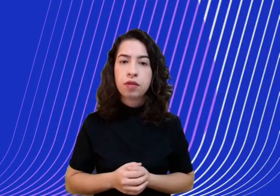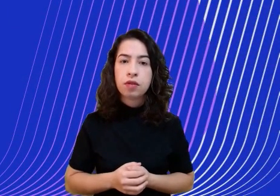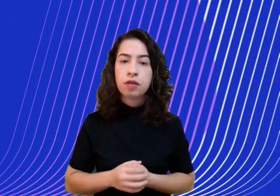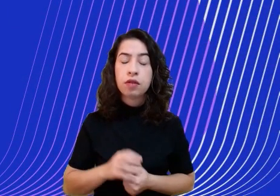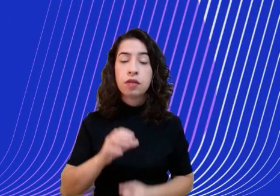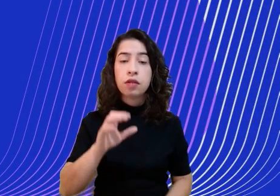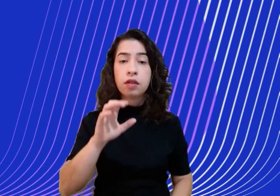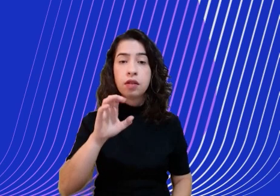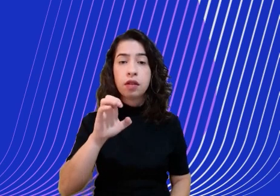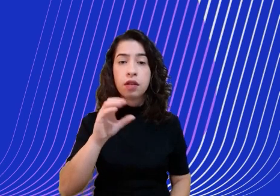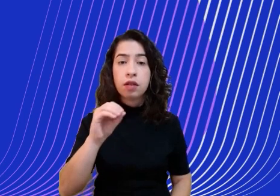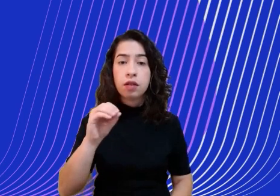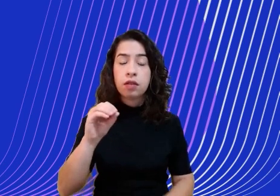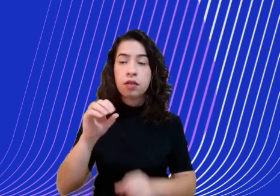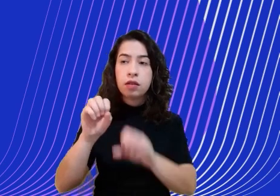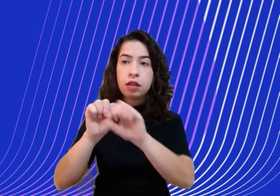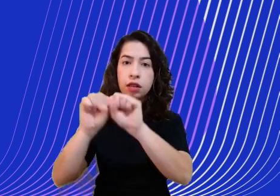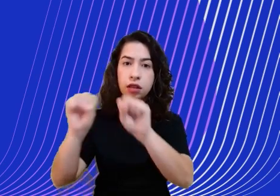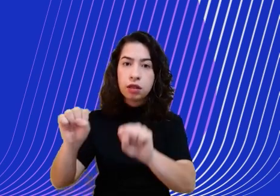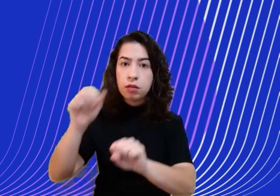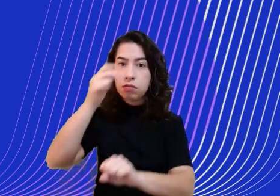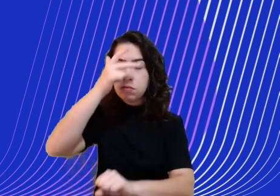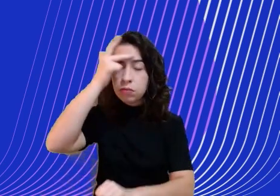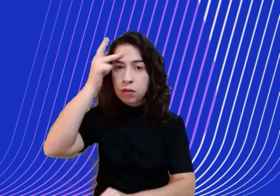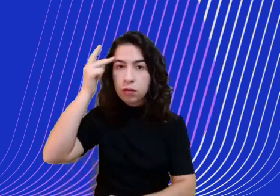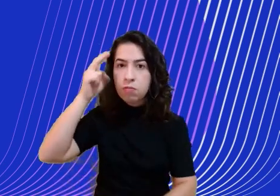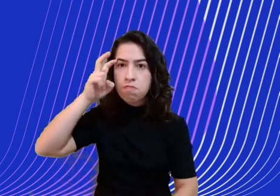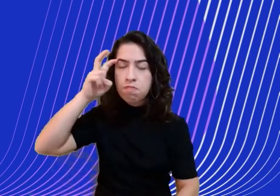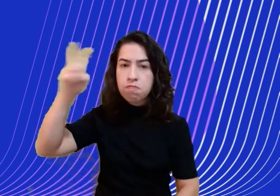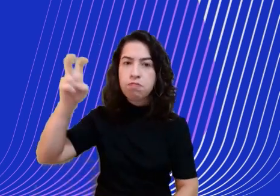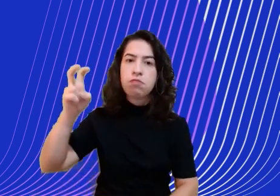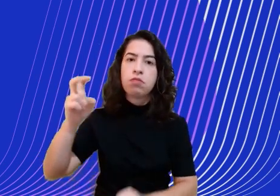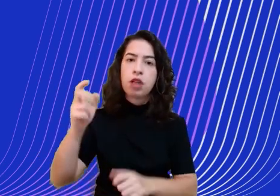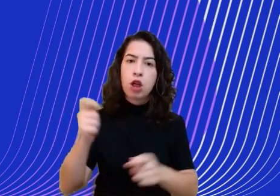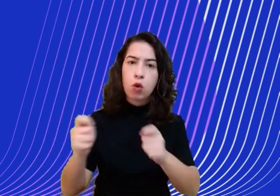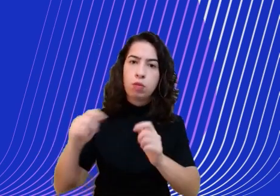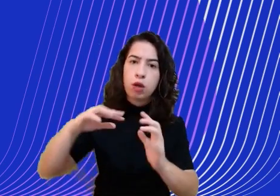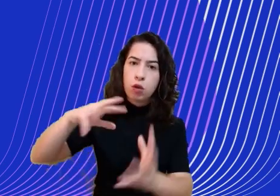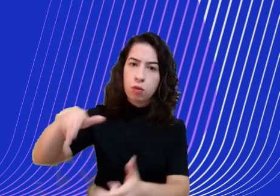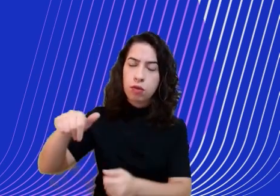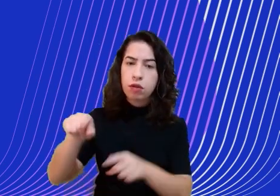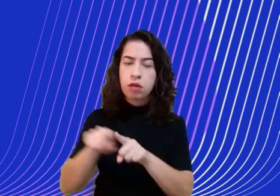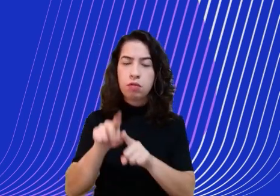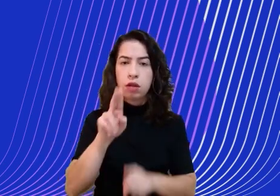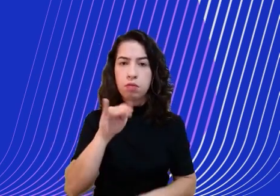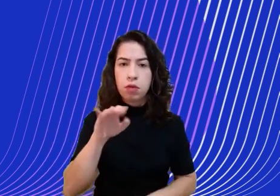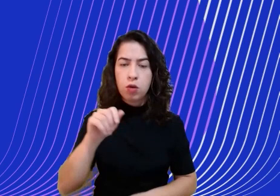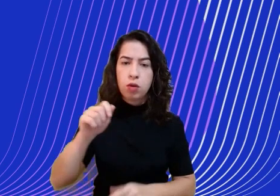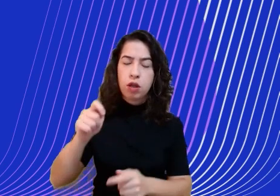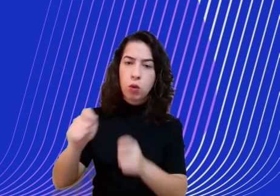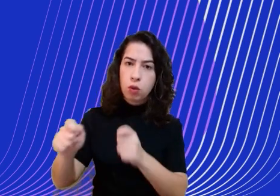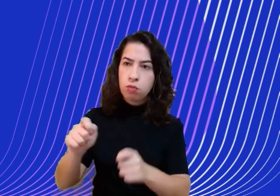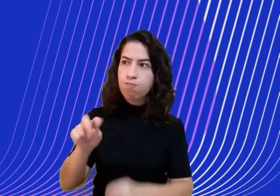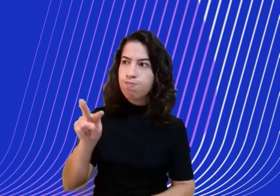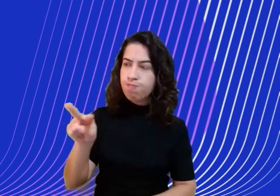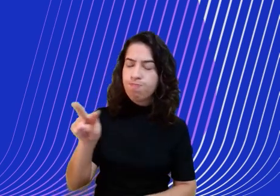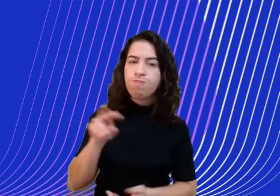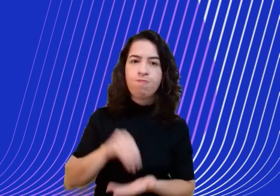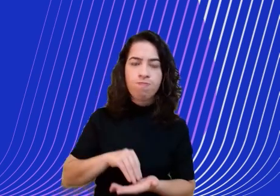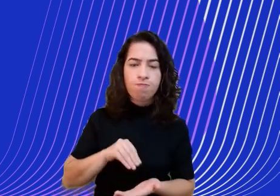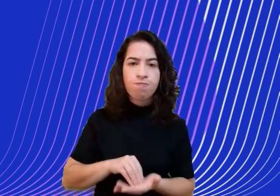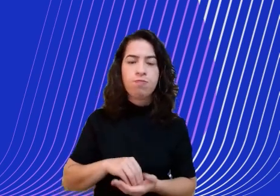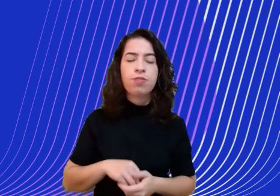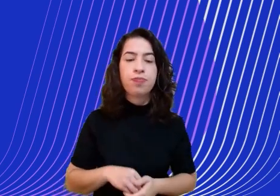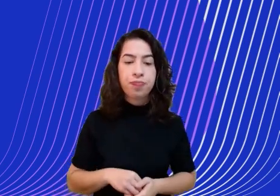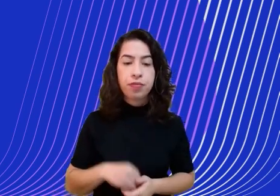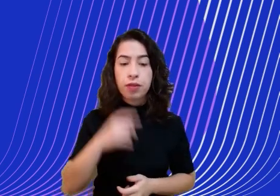ecosystem with the visionaries of the bioeconomy and the global economy. That's why it is born the venture capital of